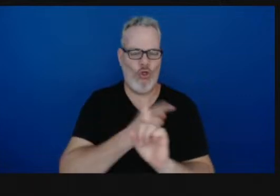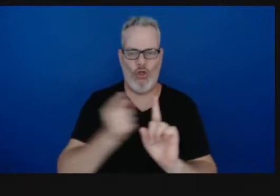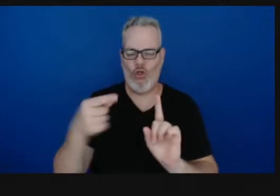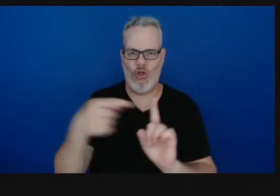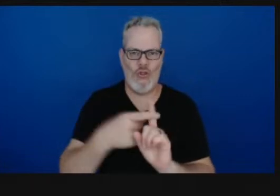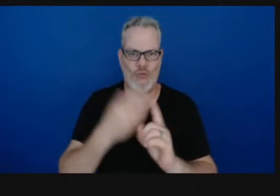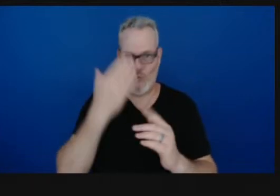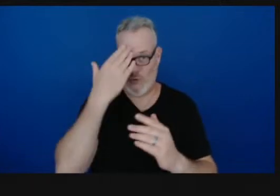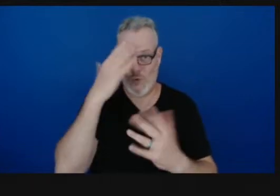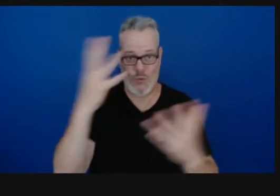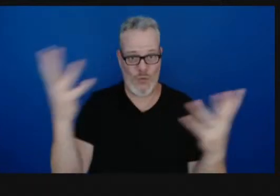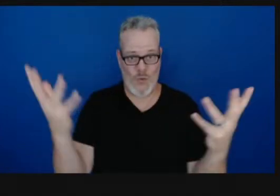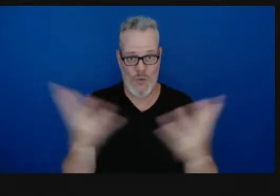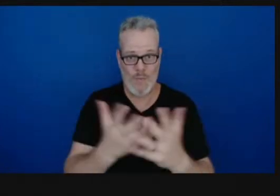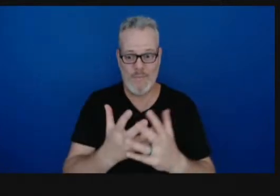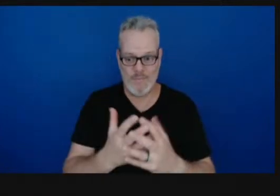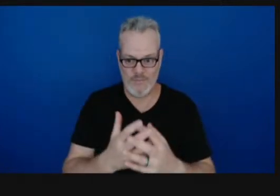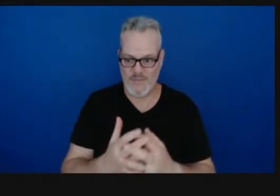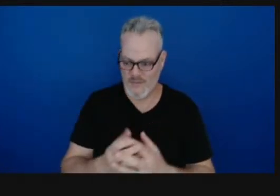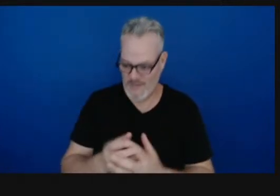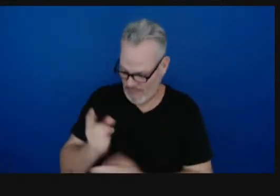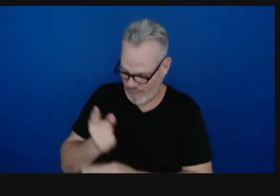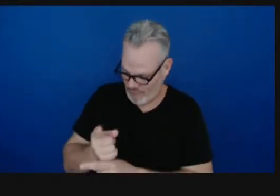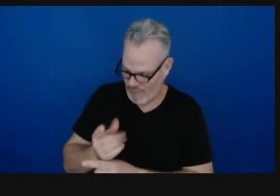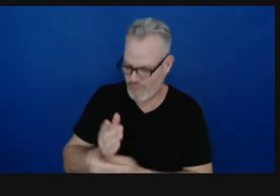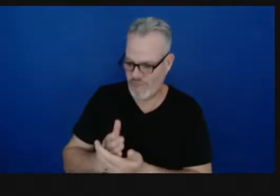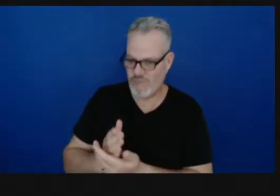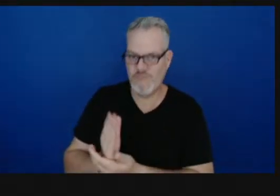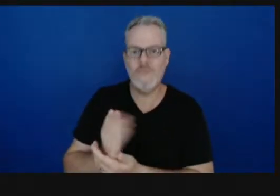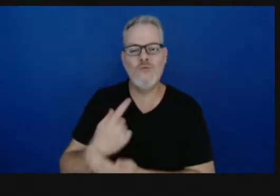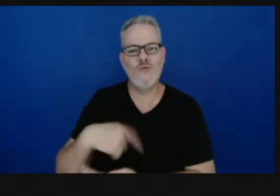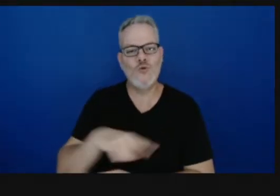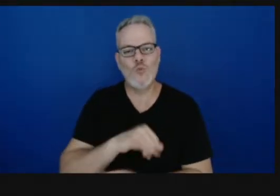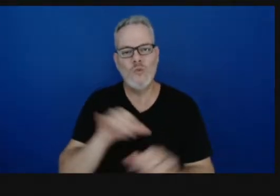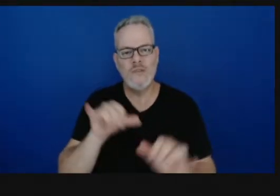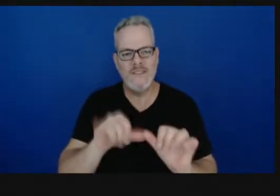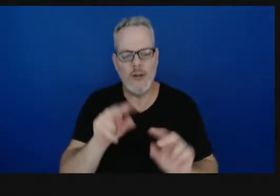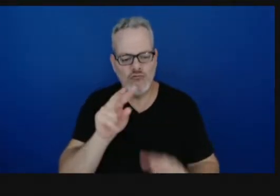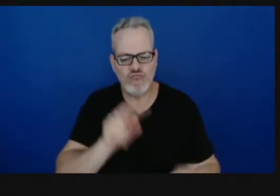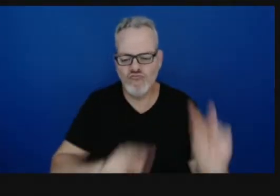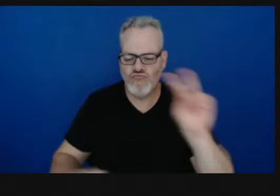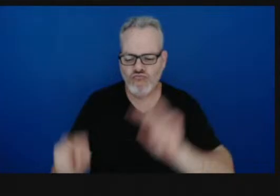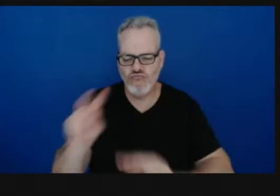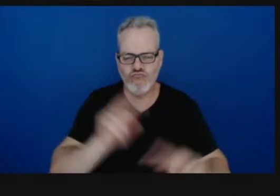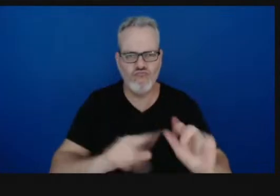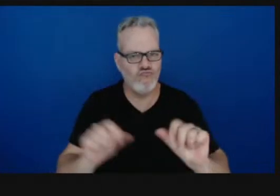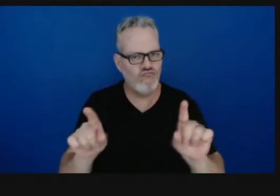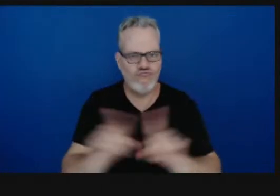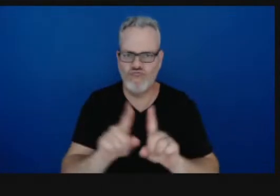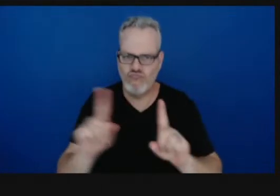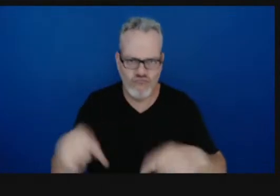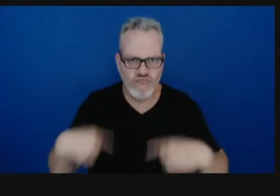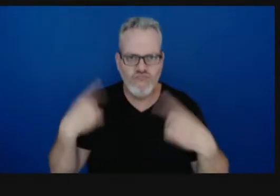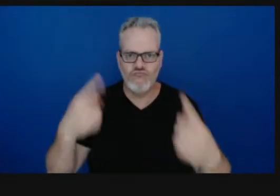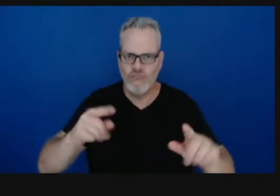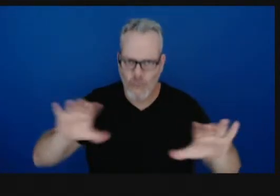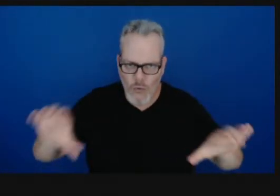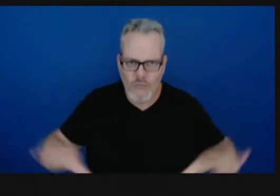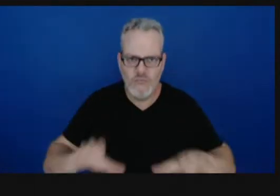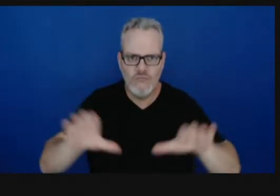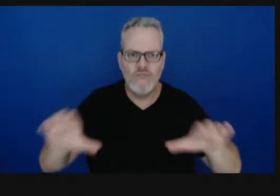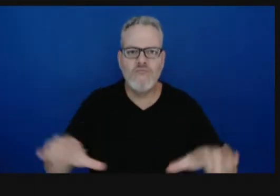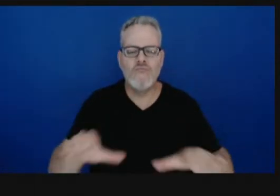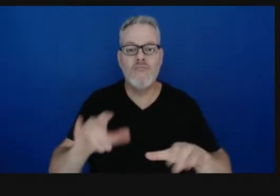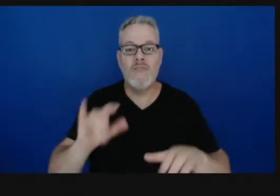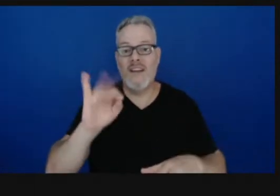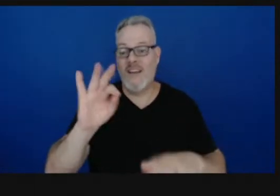All right. Yeah. So yeah, we'll stay vigilant as always. And if something comes up in between, we